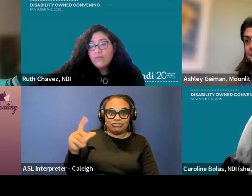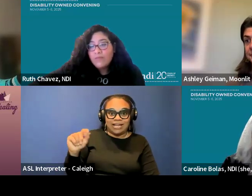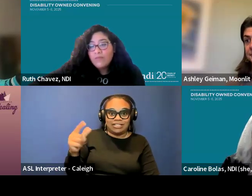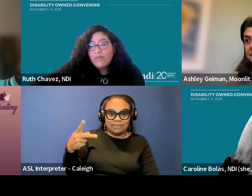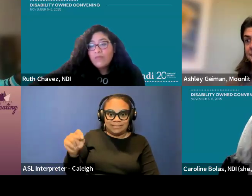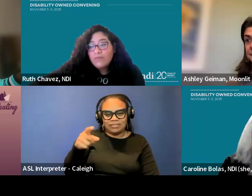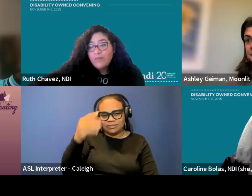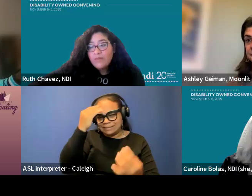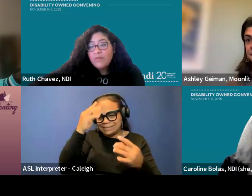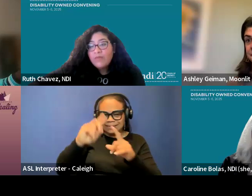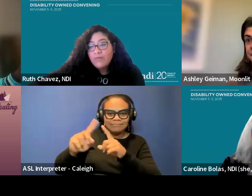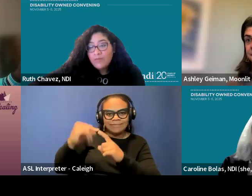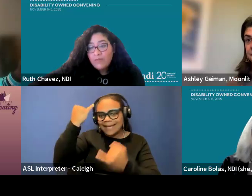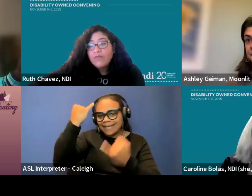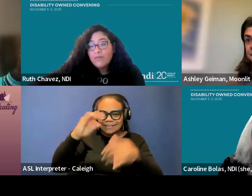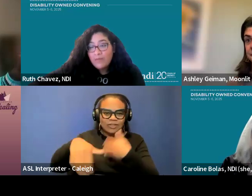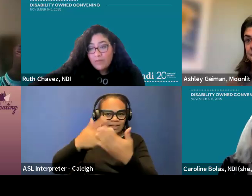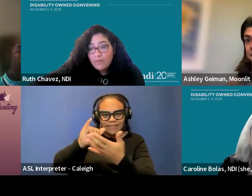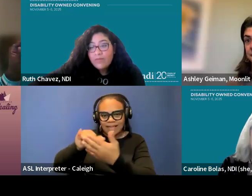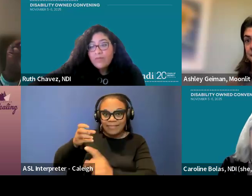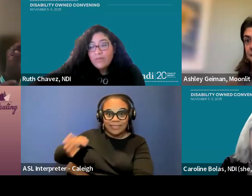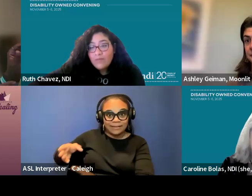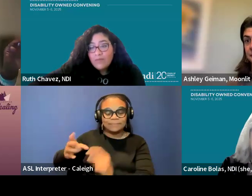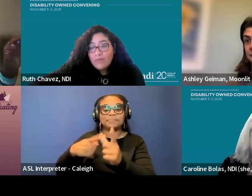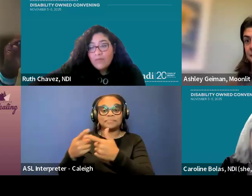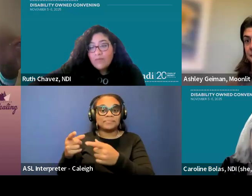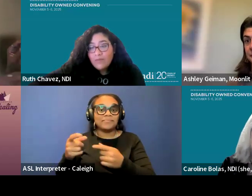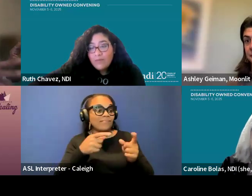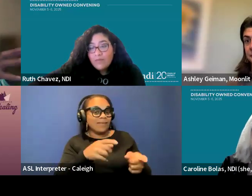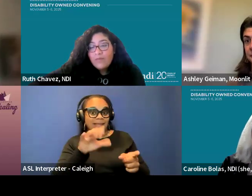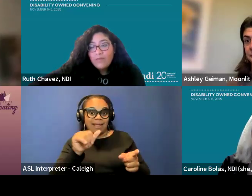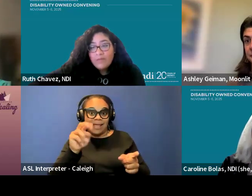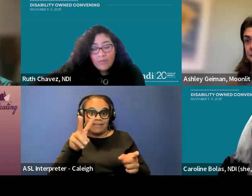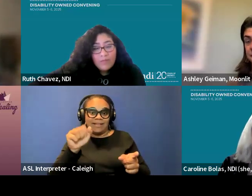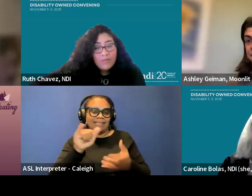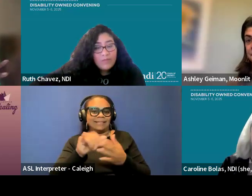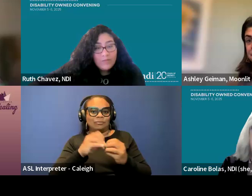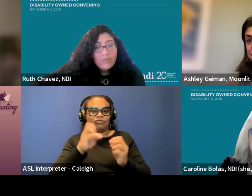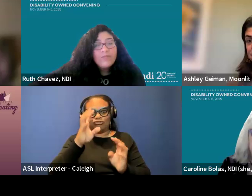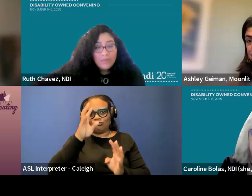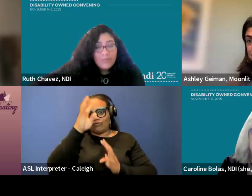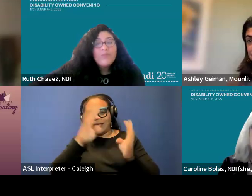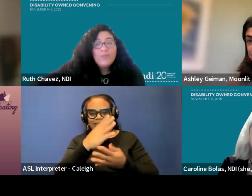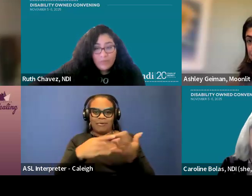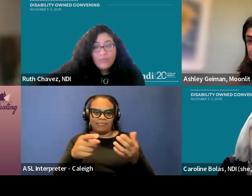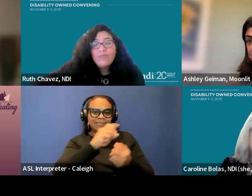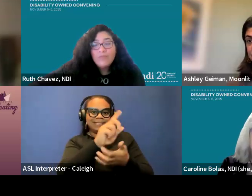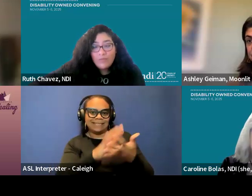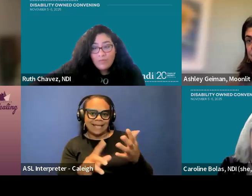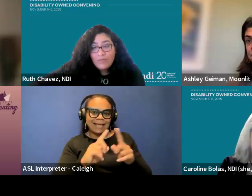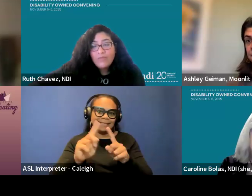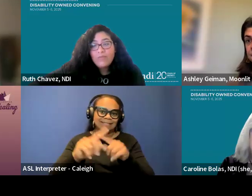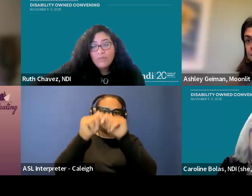your ideas, you're doing all that kind of stuff. And so when you get to Canva, it's the creative part where you're designing different templates,